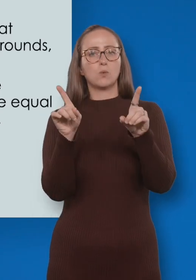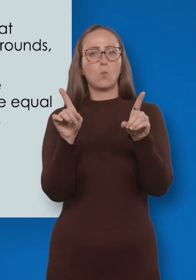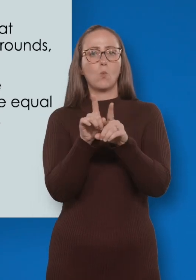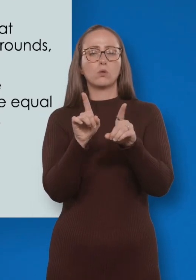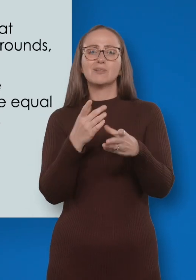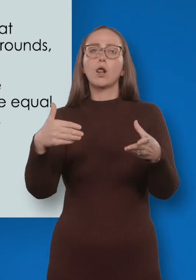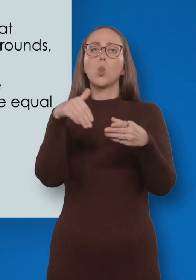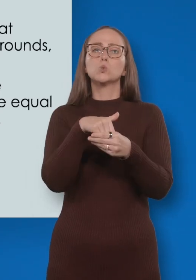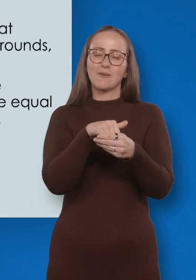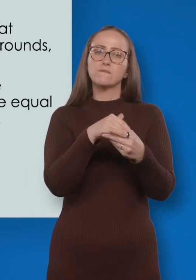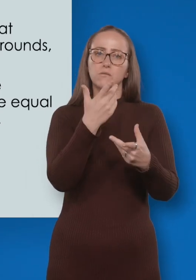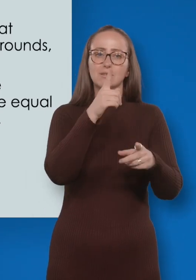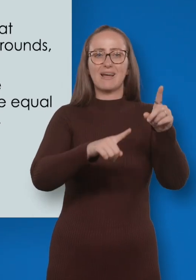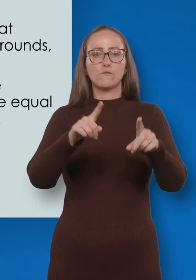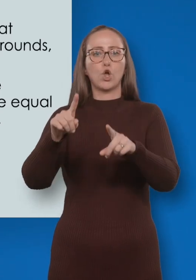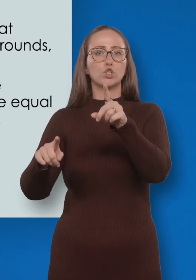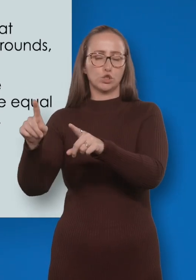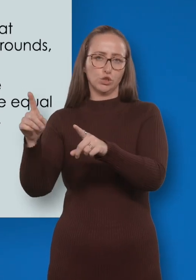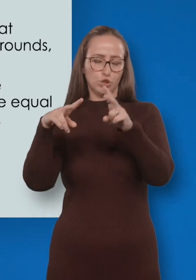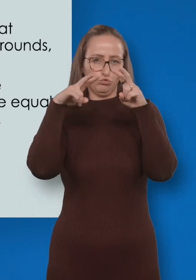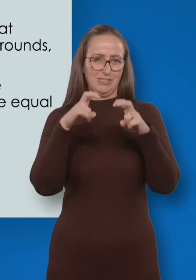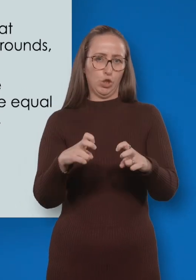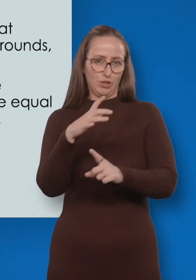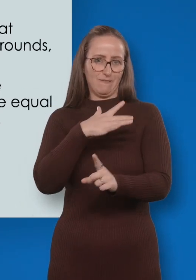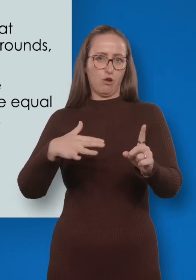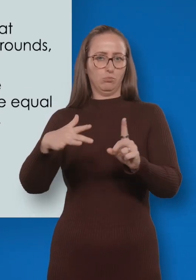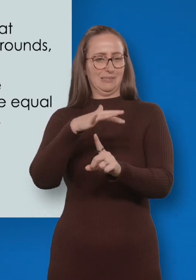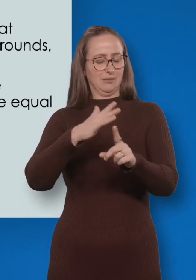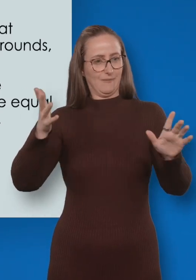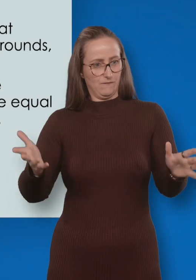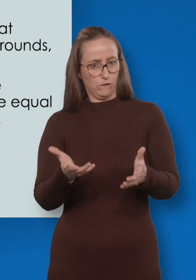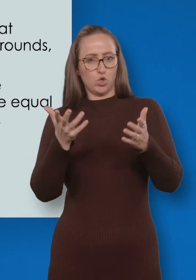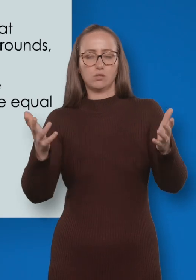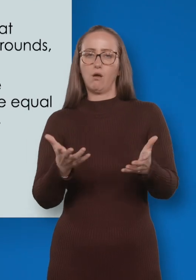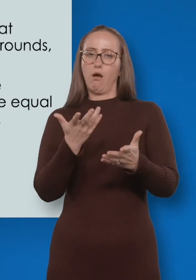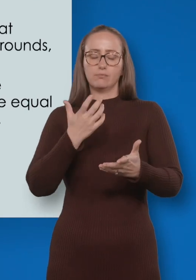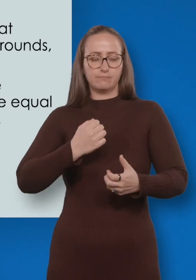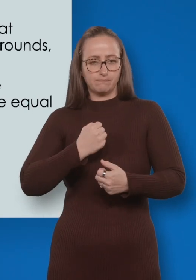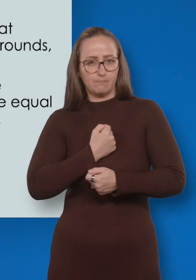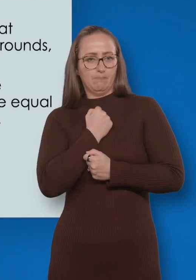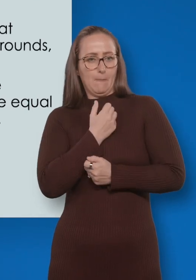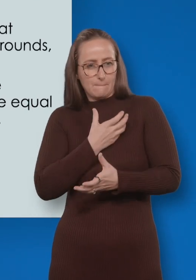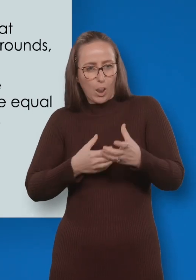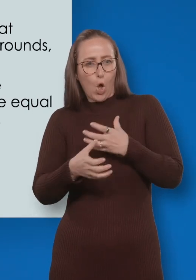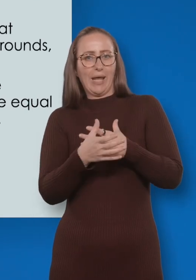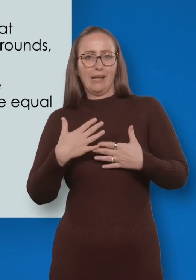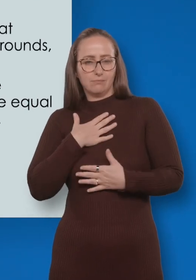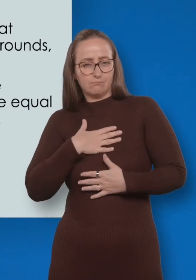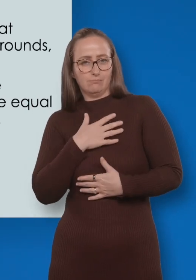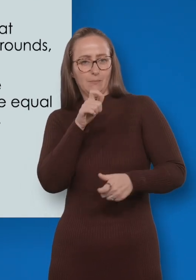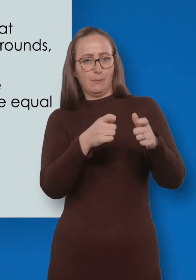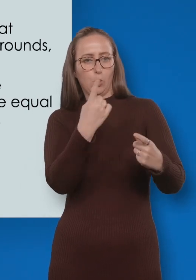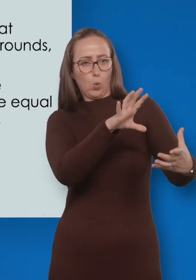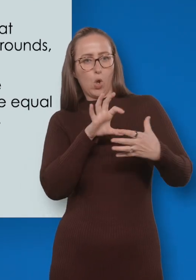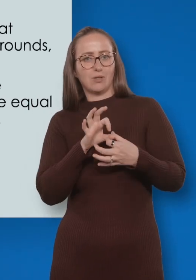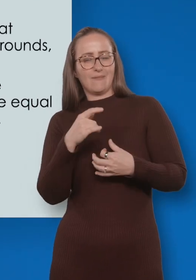an inclusive and diverse research environment that fosters that sense of belonging amongst the team and anybody else who comes into